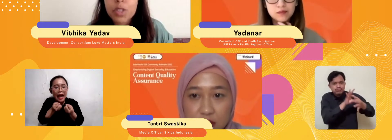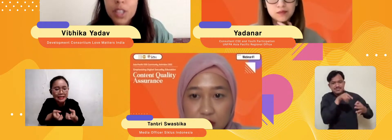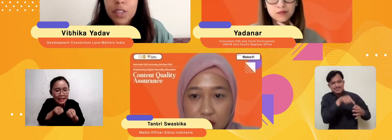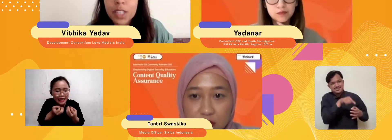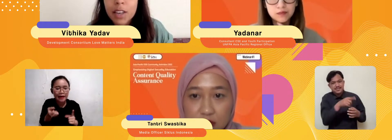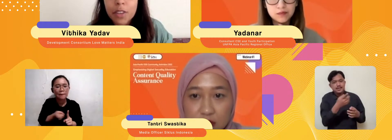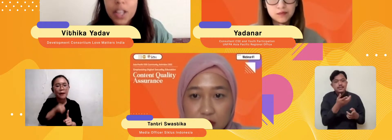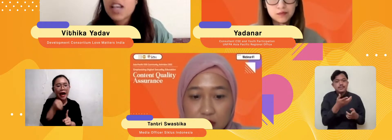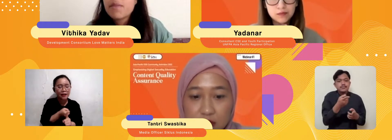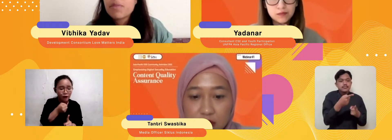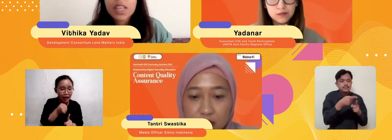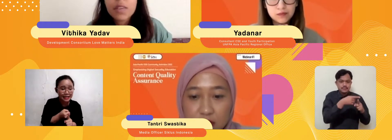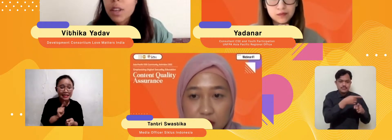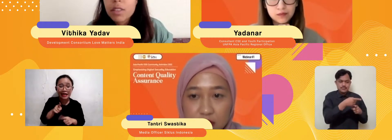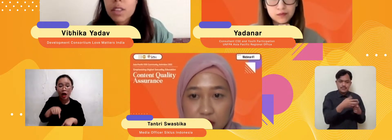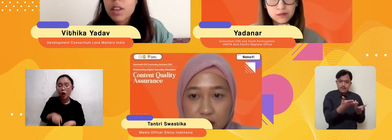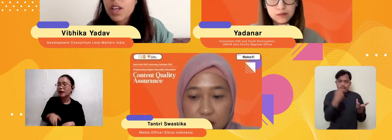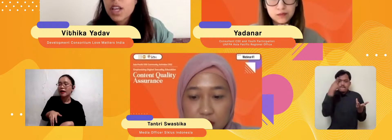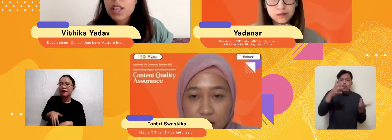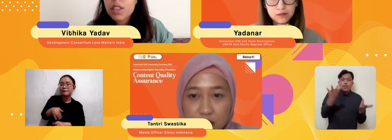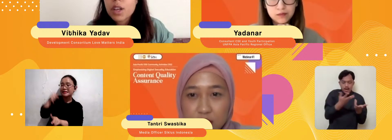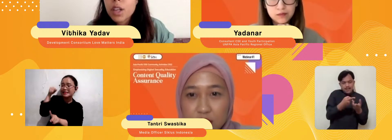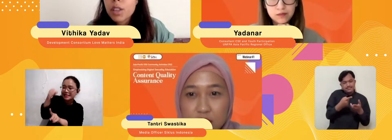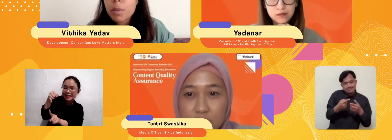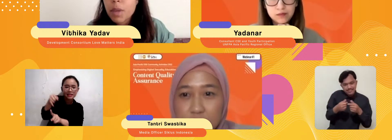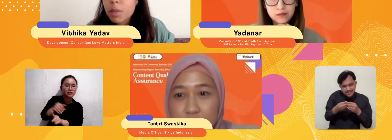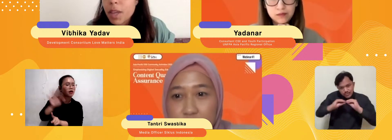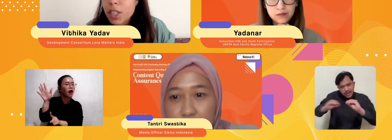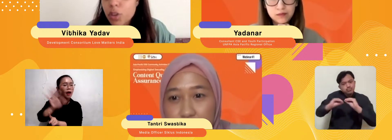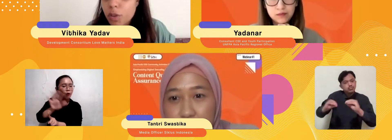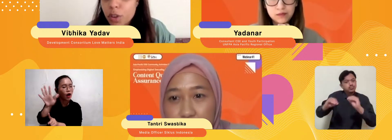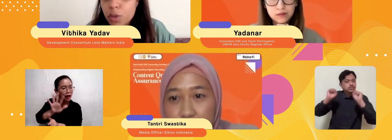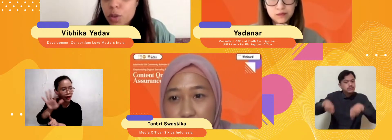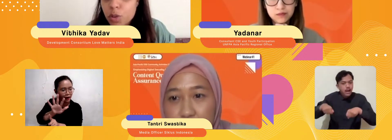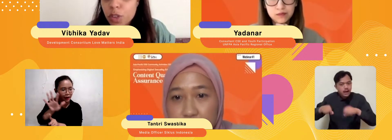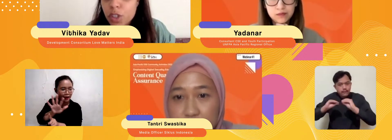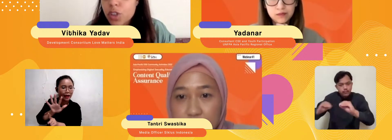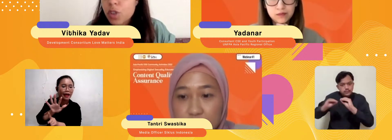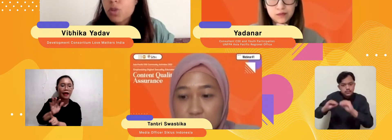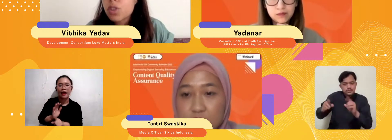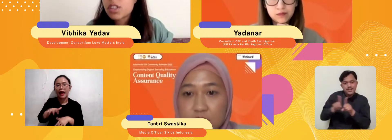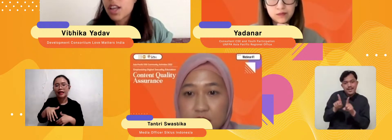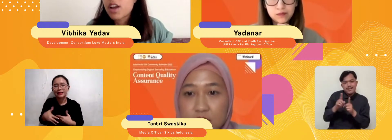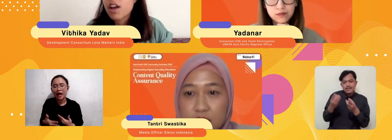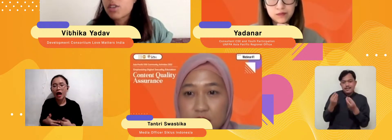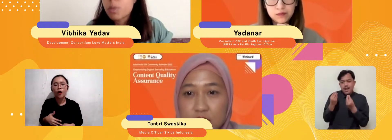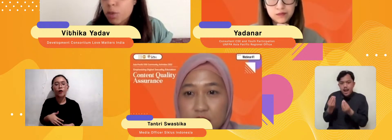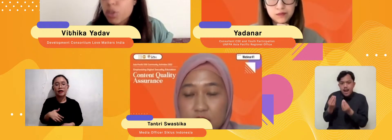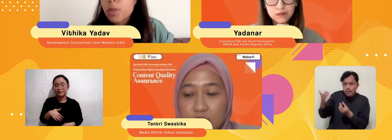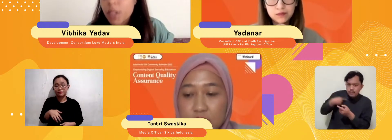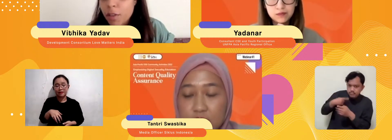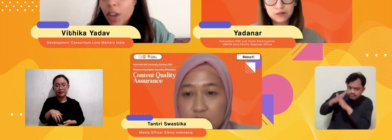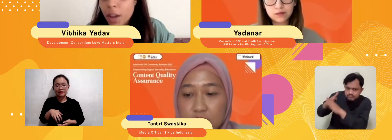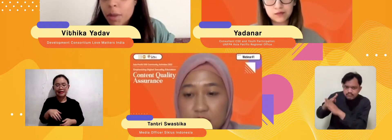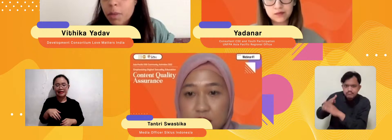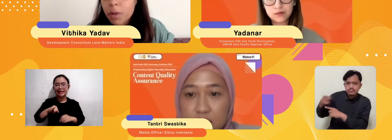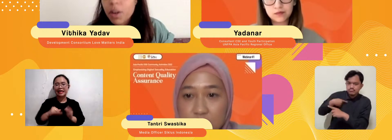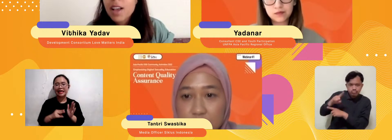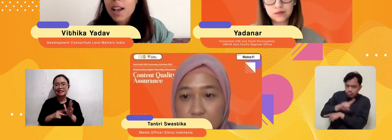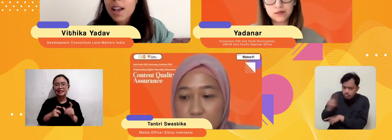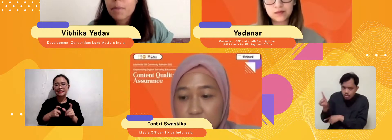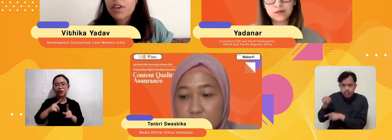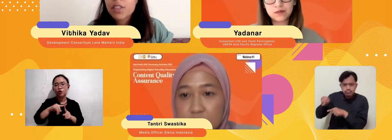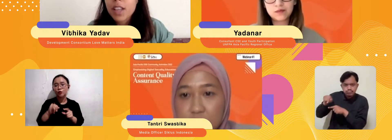comes to service delivery, even in the best of institutions that are supposed to be there for young